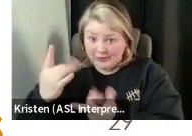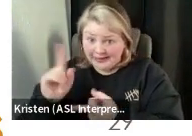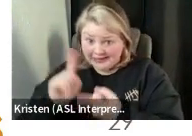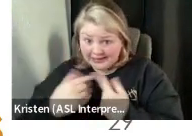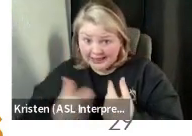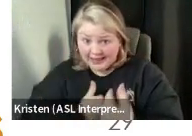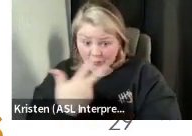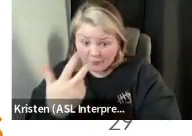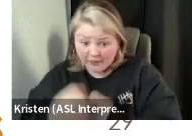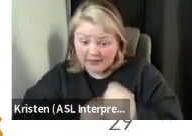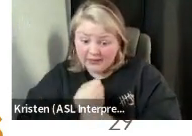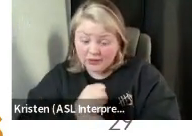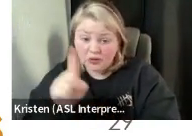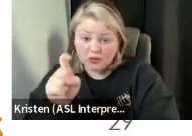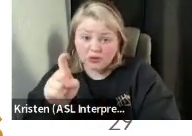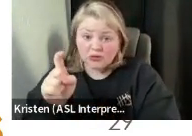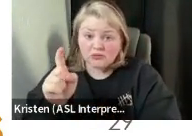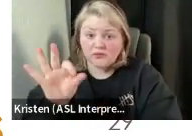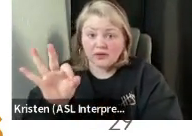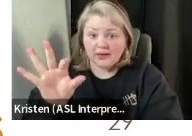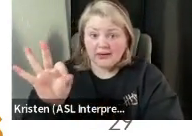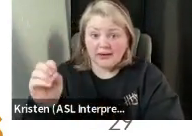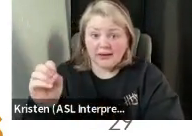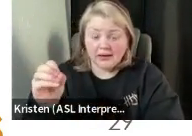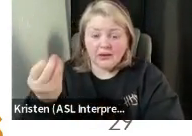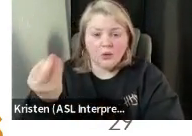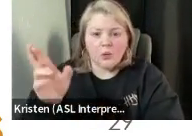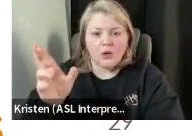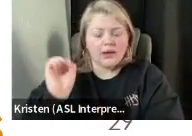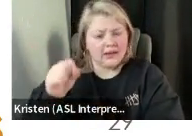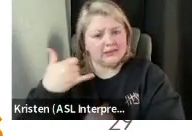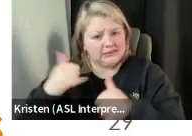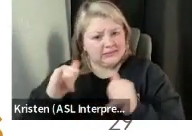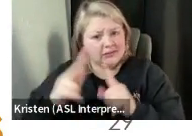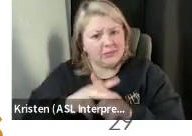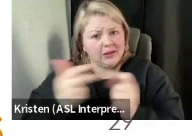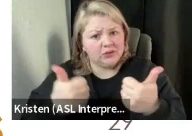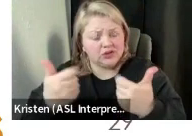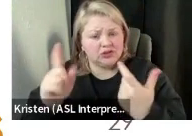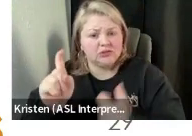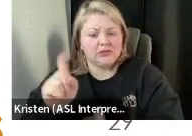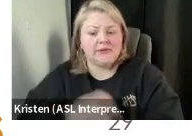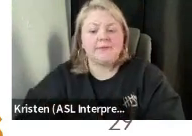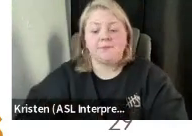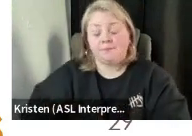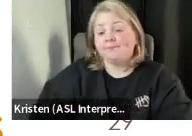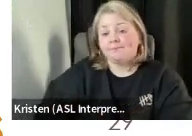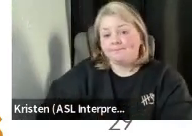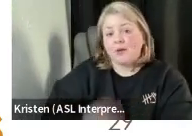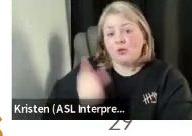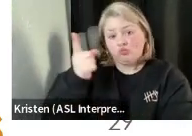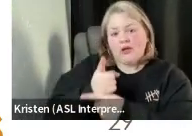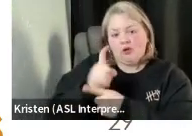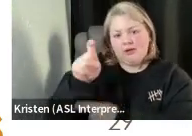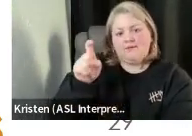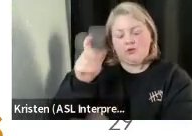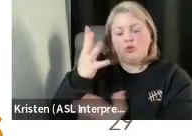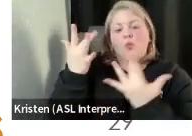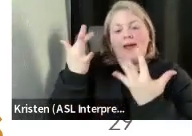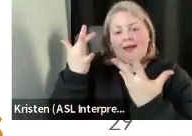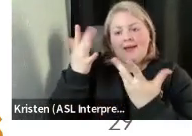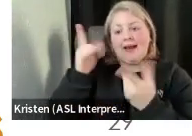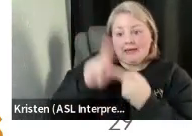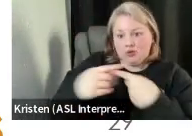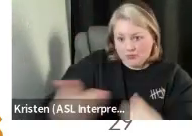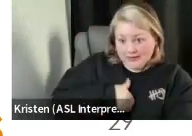we've got 3 years of 990s behind us? Thank you. That is correct. Okay. Thank